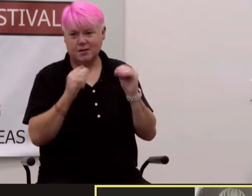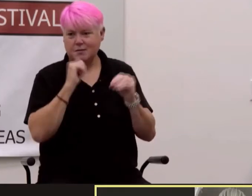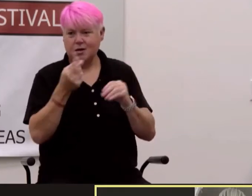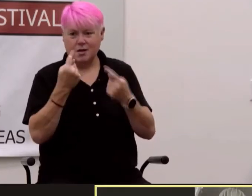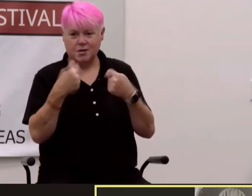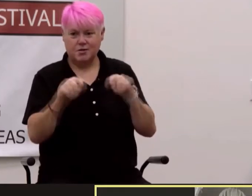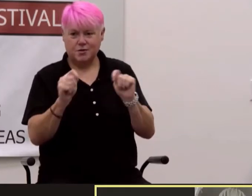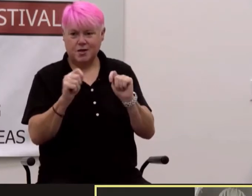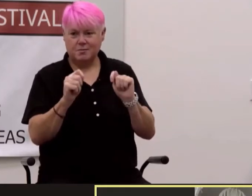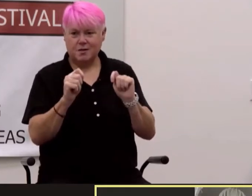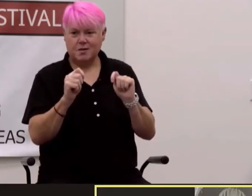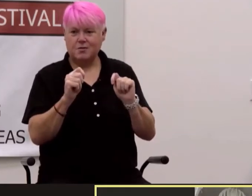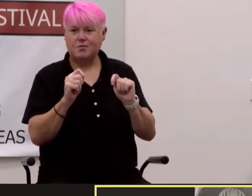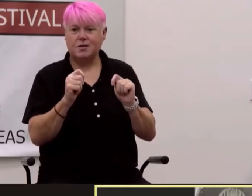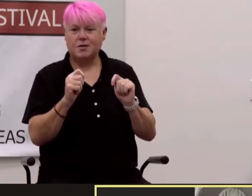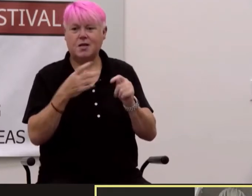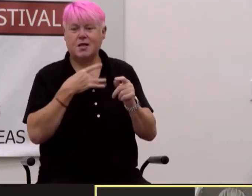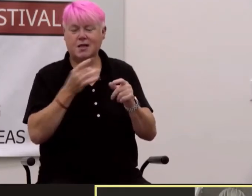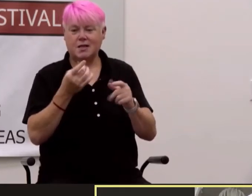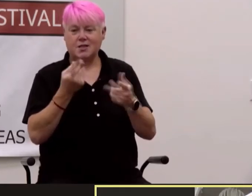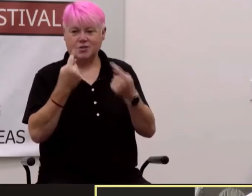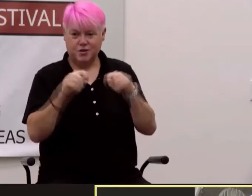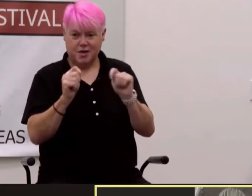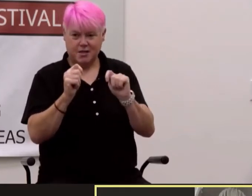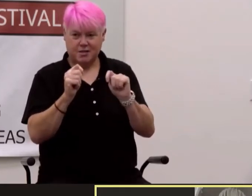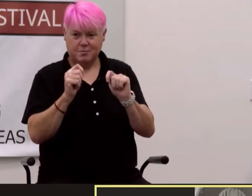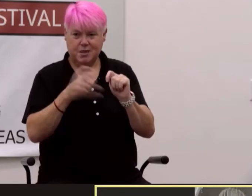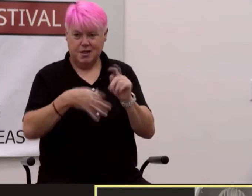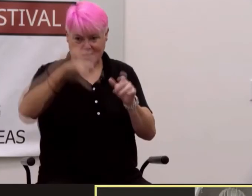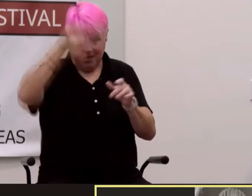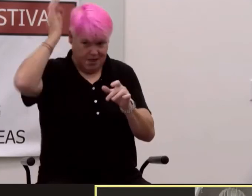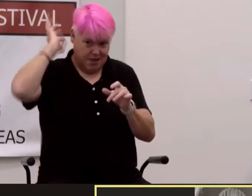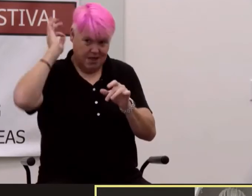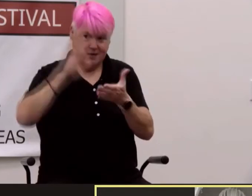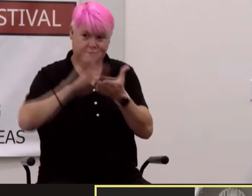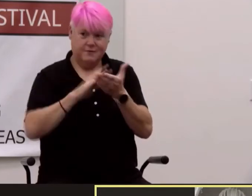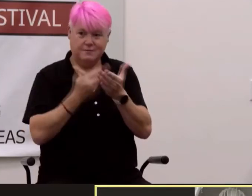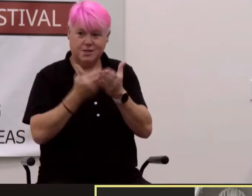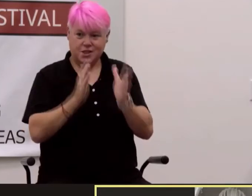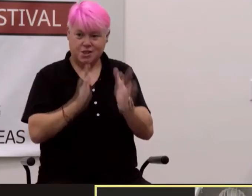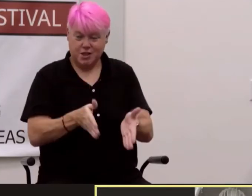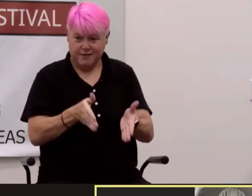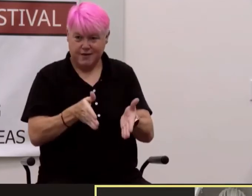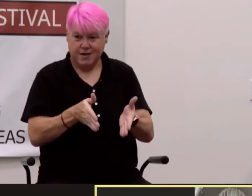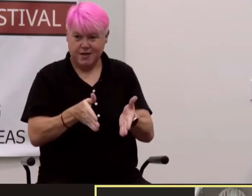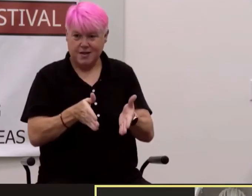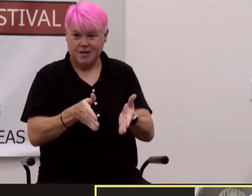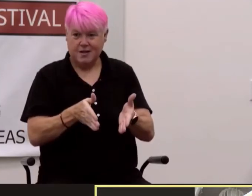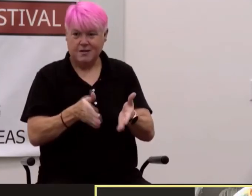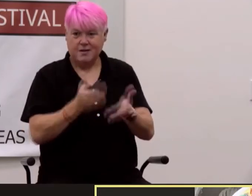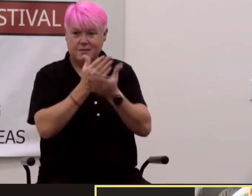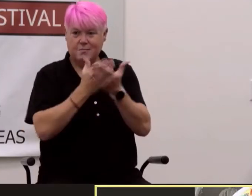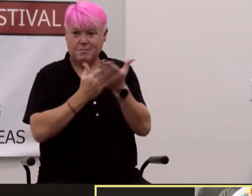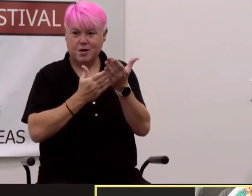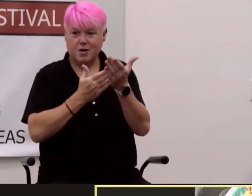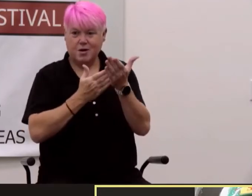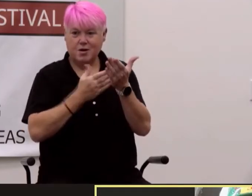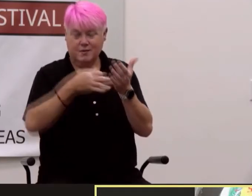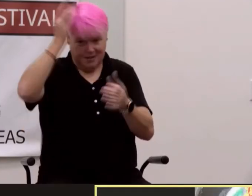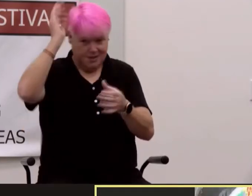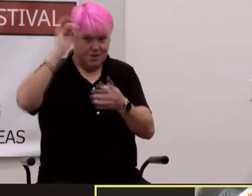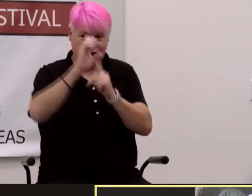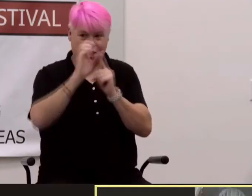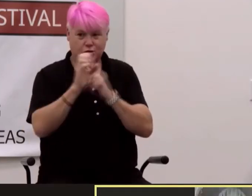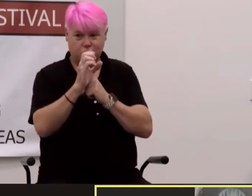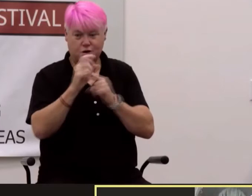I don't like to talk about trying to be this hyper Indigenous chef, and stories is really a part of the Indigenous culture, but